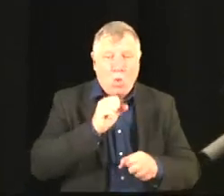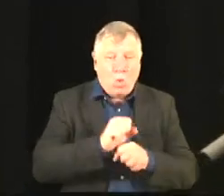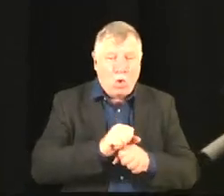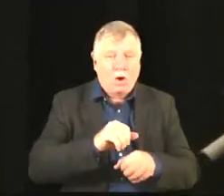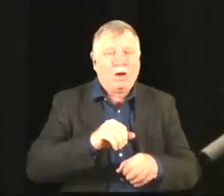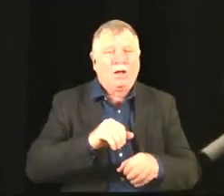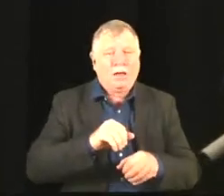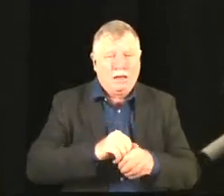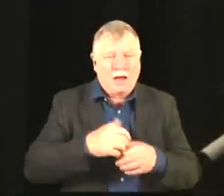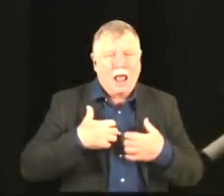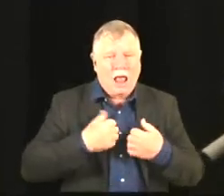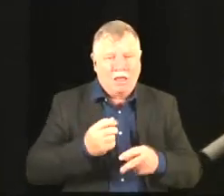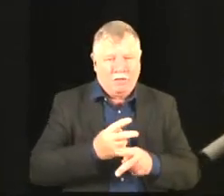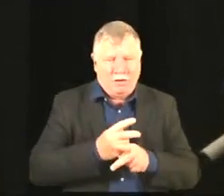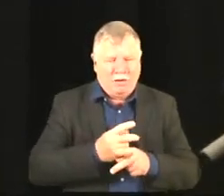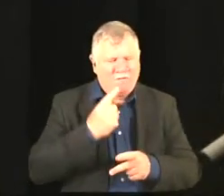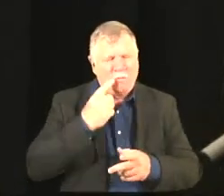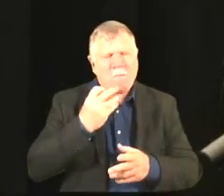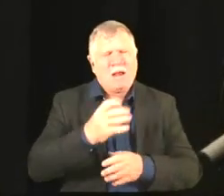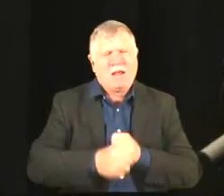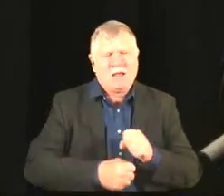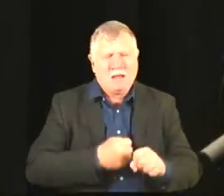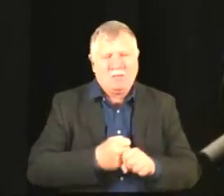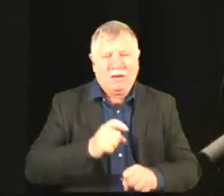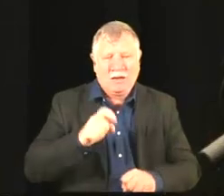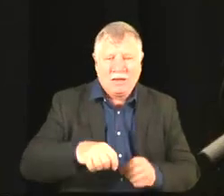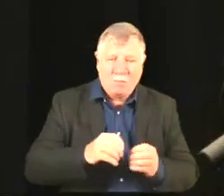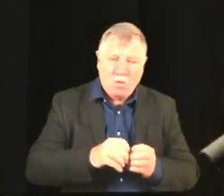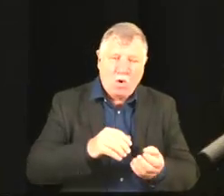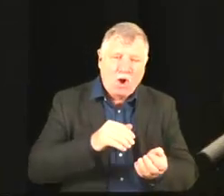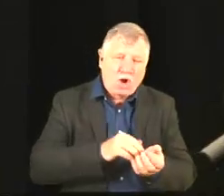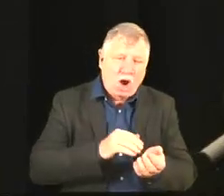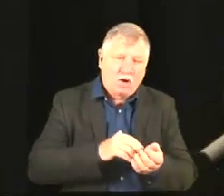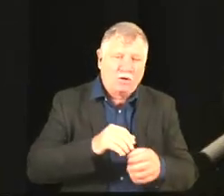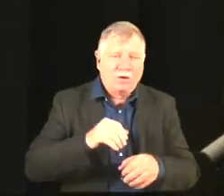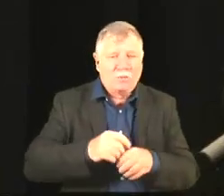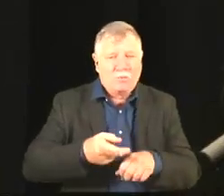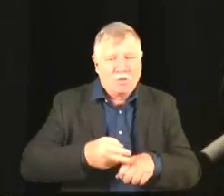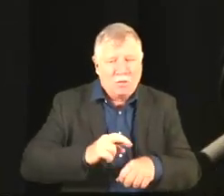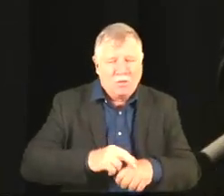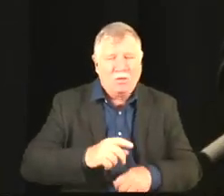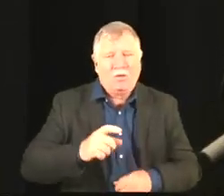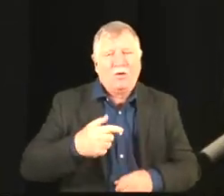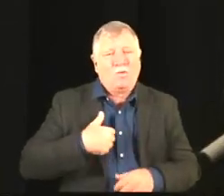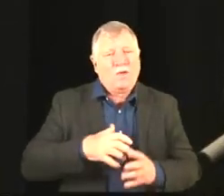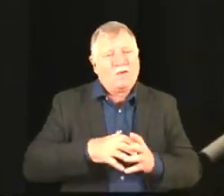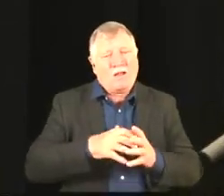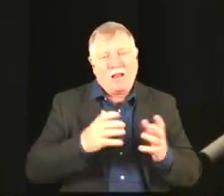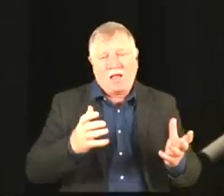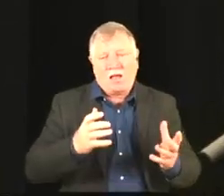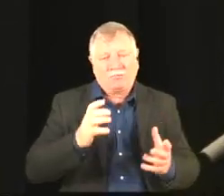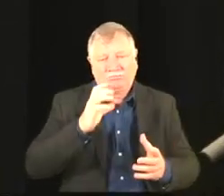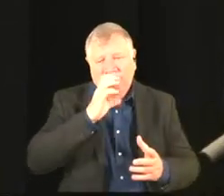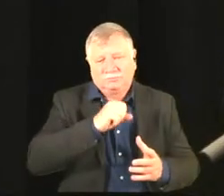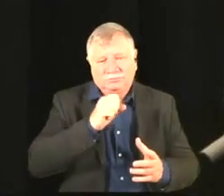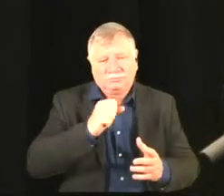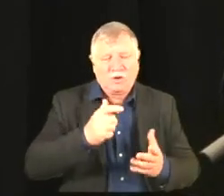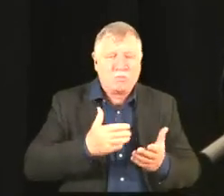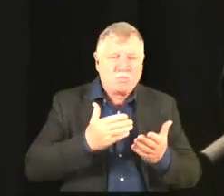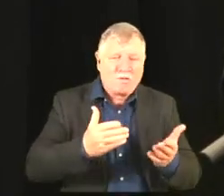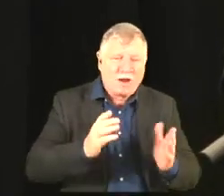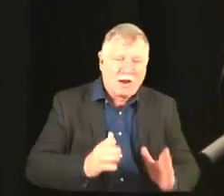years, we have heard that there's a need for more doctors on the island, that we have huge gaps in particular